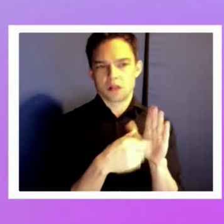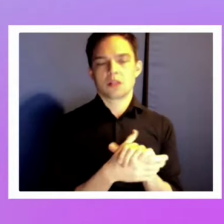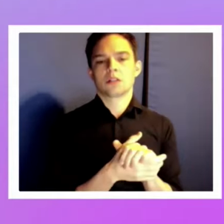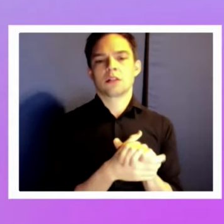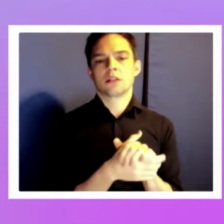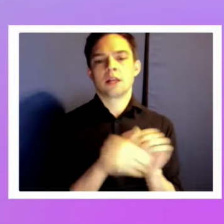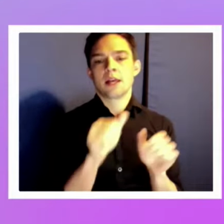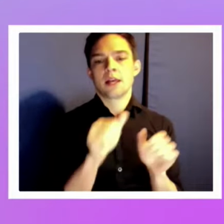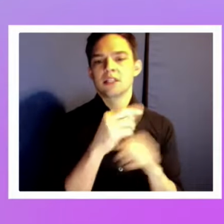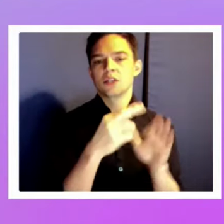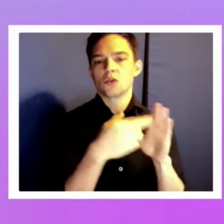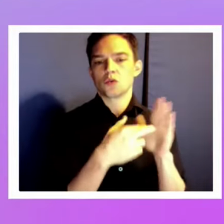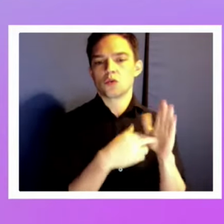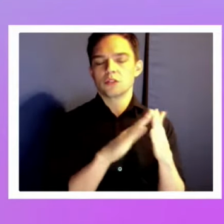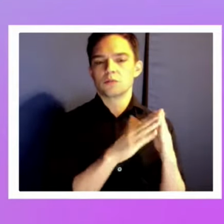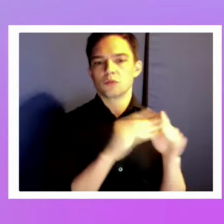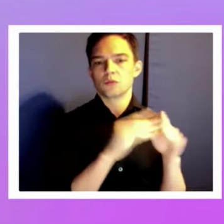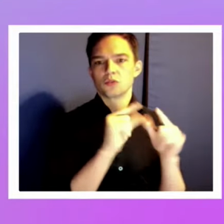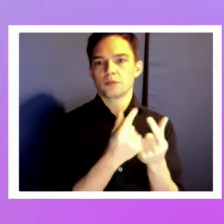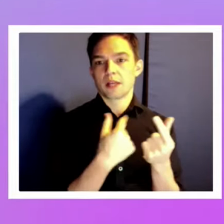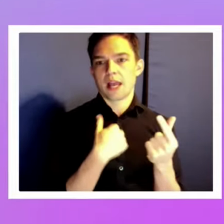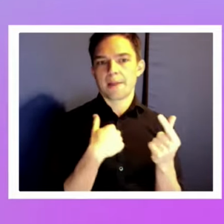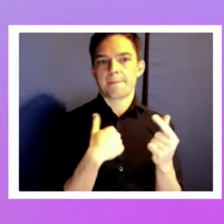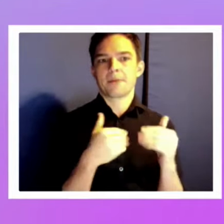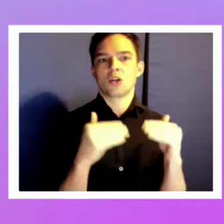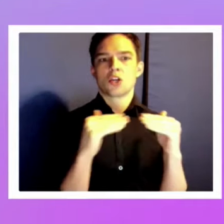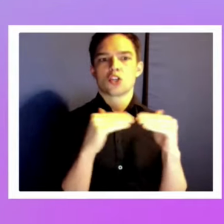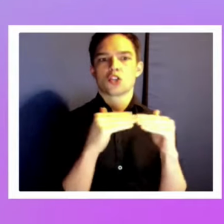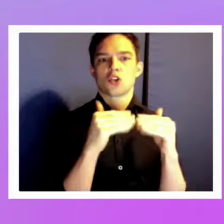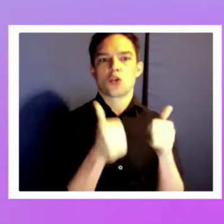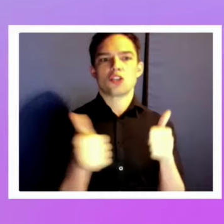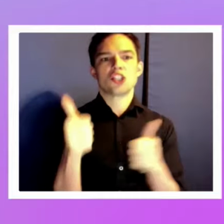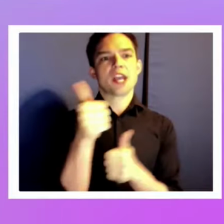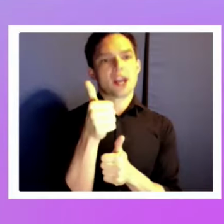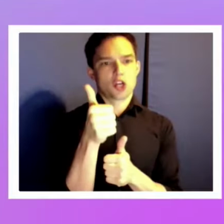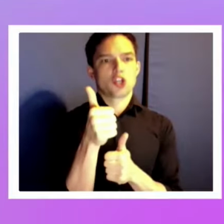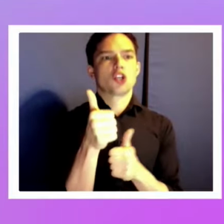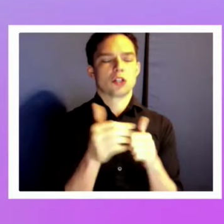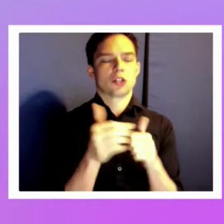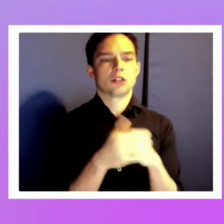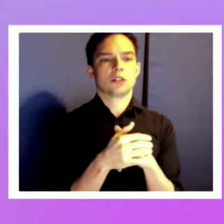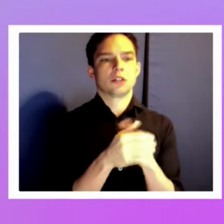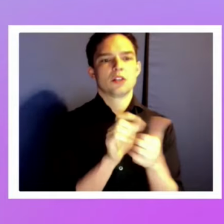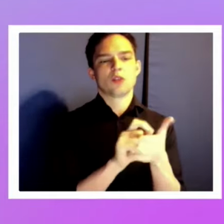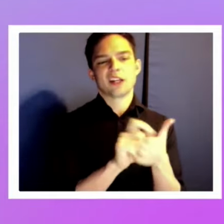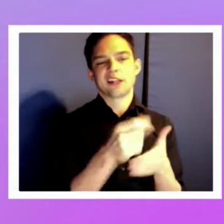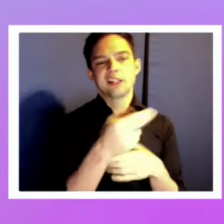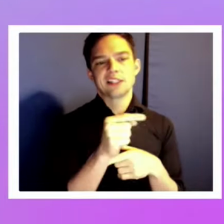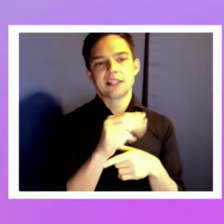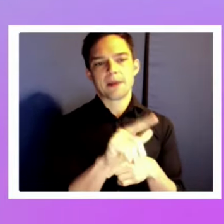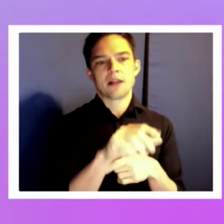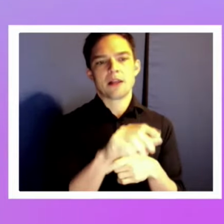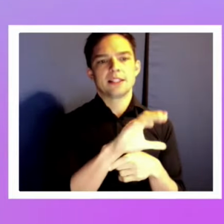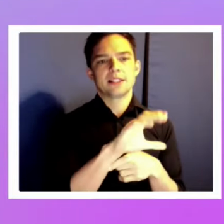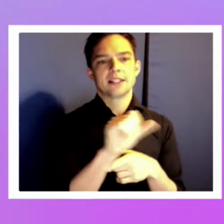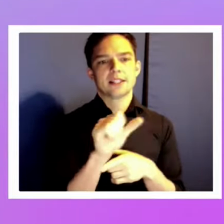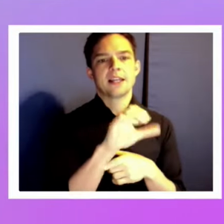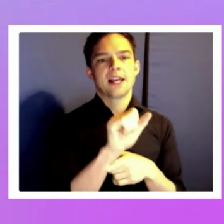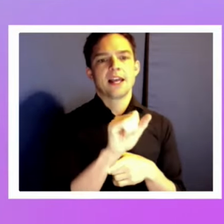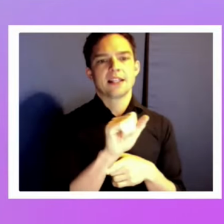ACT Rules Community Group, which I am co-chairing, that has been writing rules for HTML, for CSS, and for